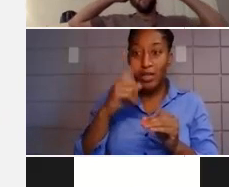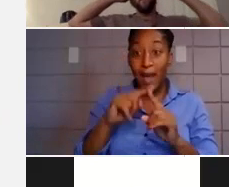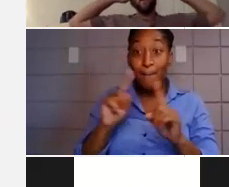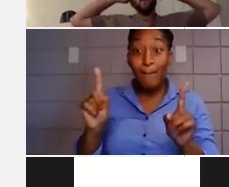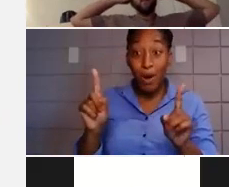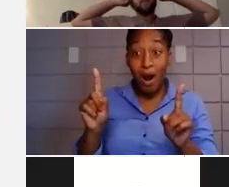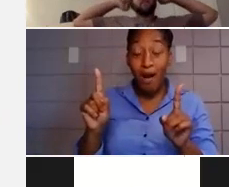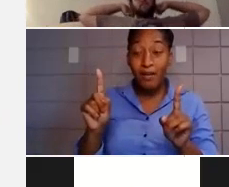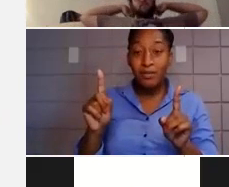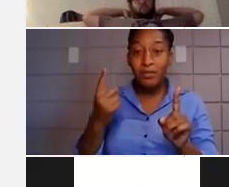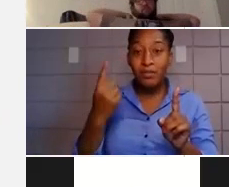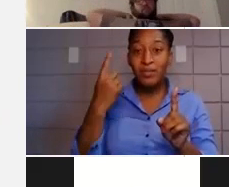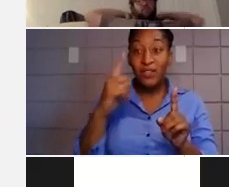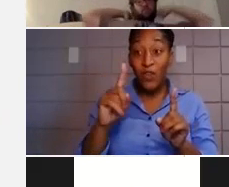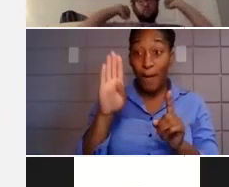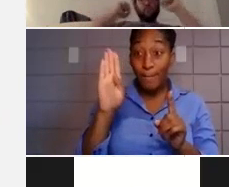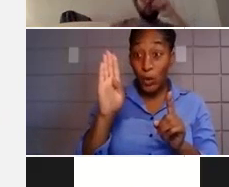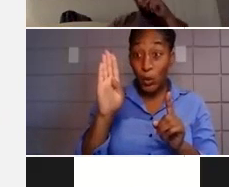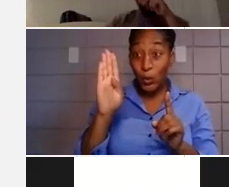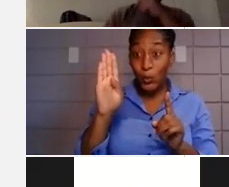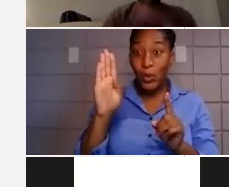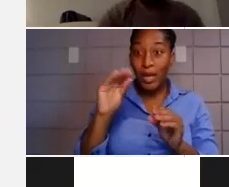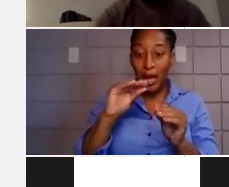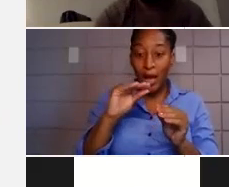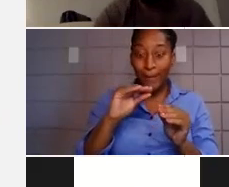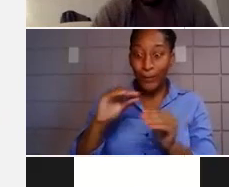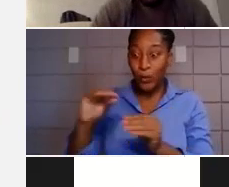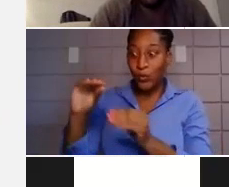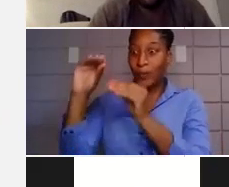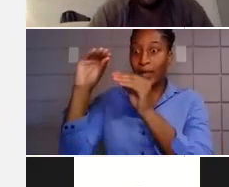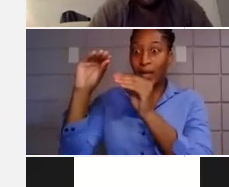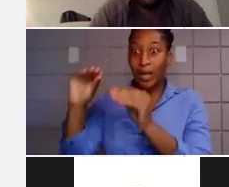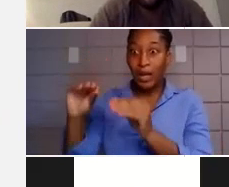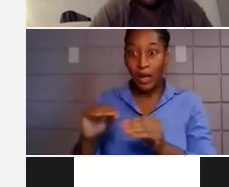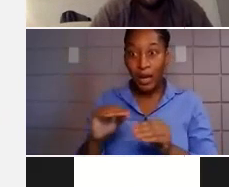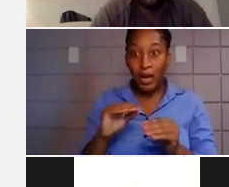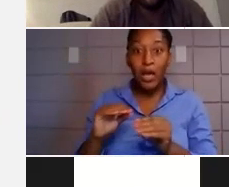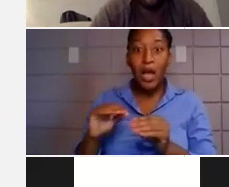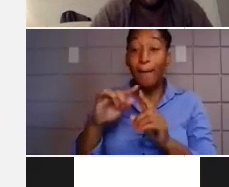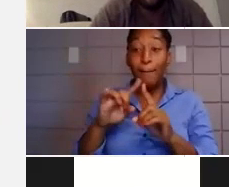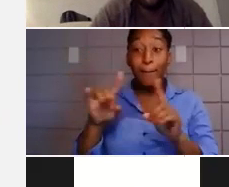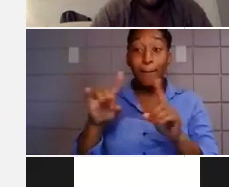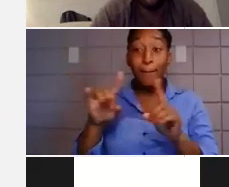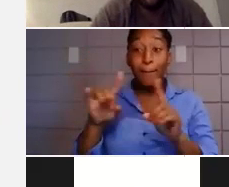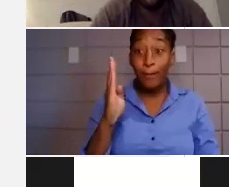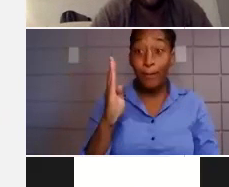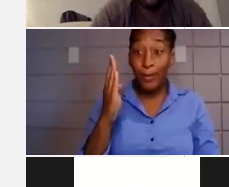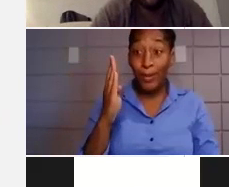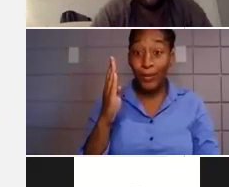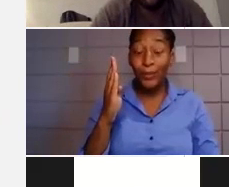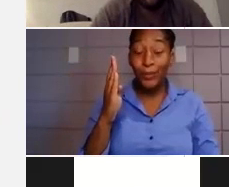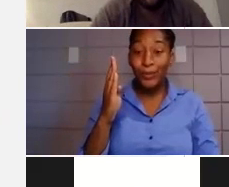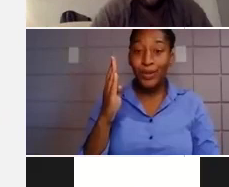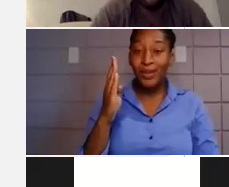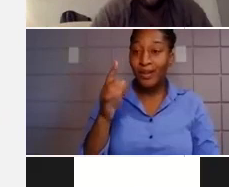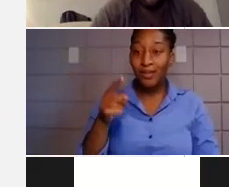blue object are happening simultaneously. But for the blue object, the vertical motion doesn't